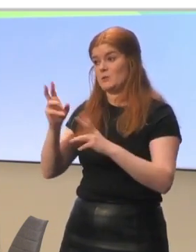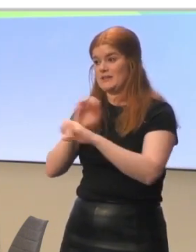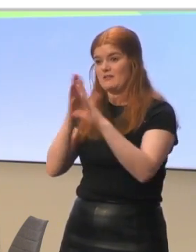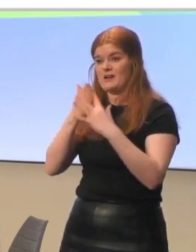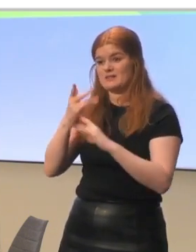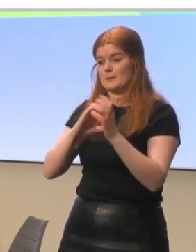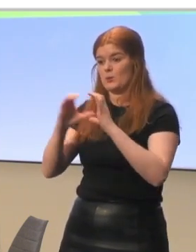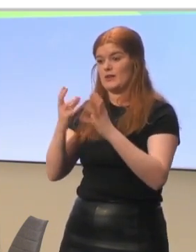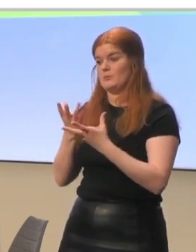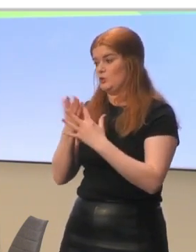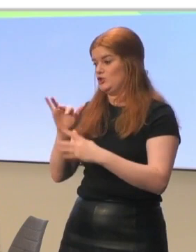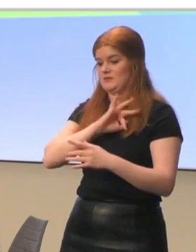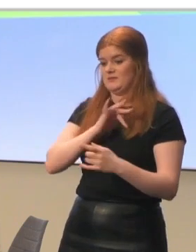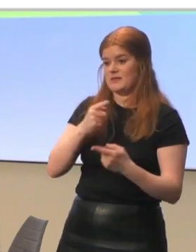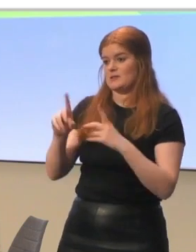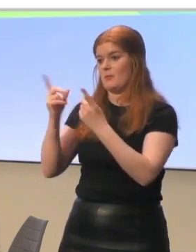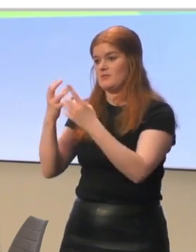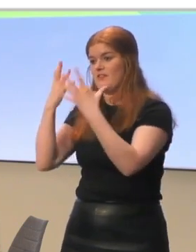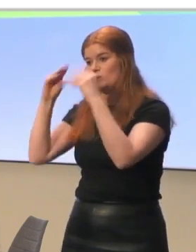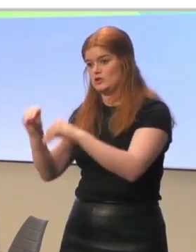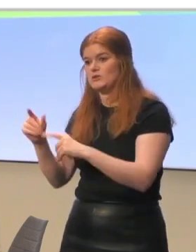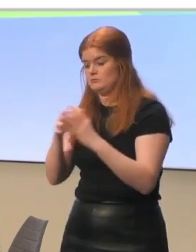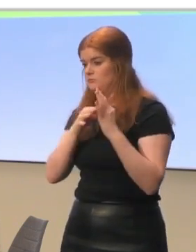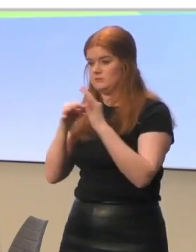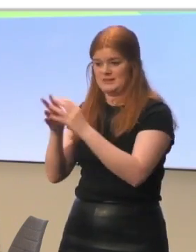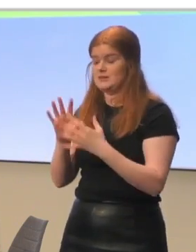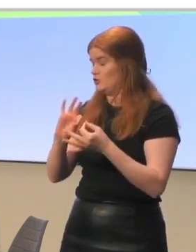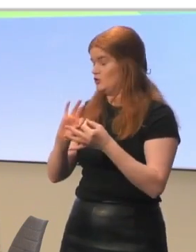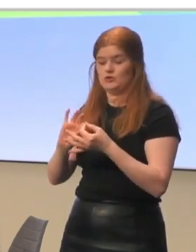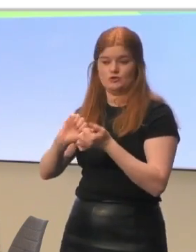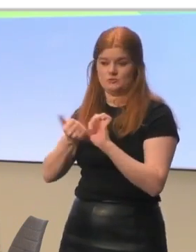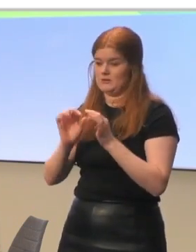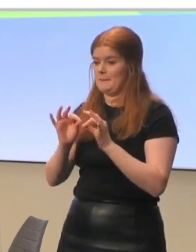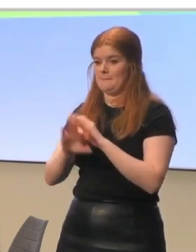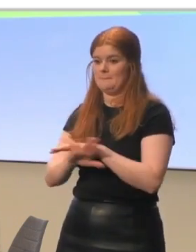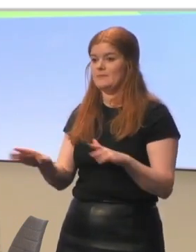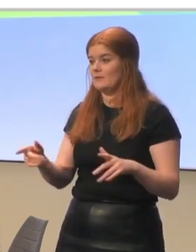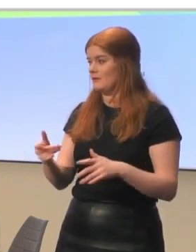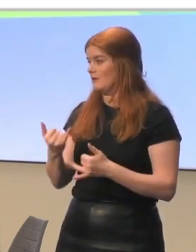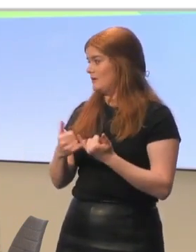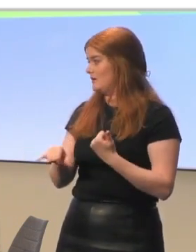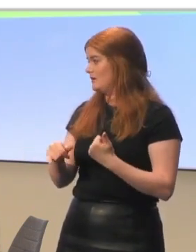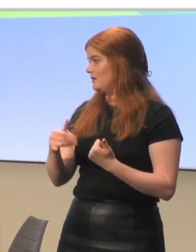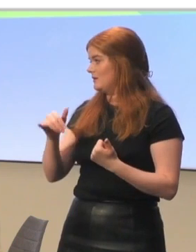channels between themselves and the Department of Education has been a game changer. You may not,